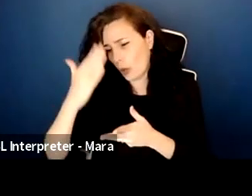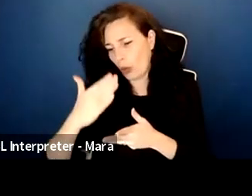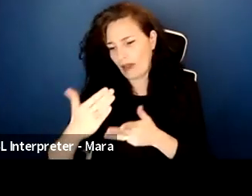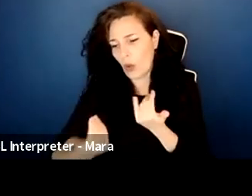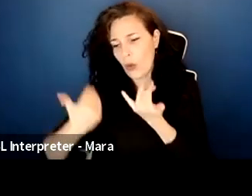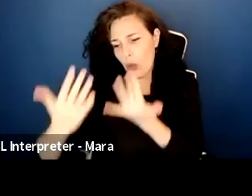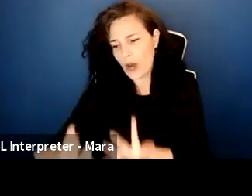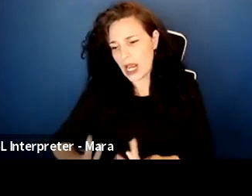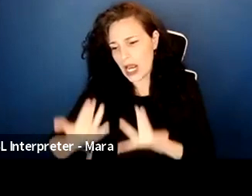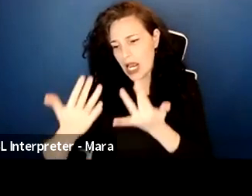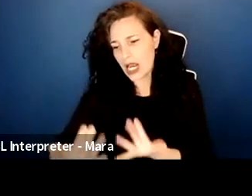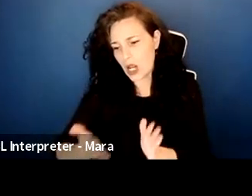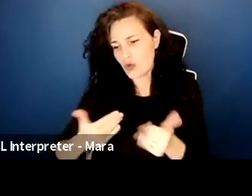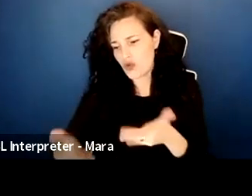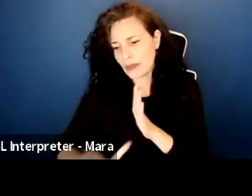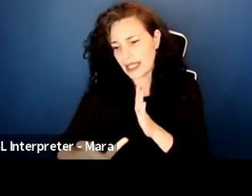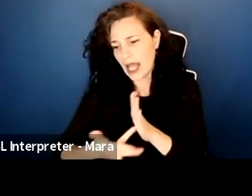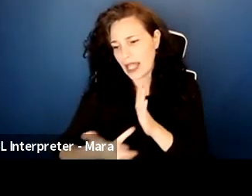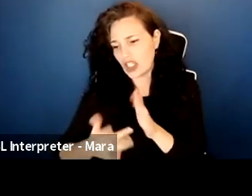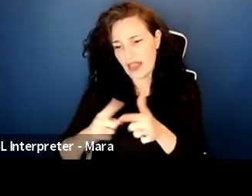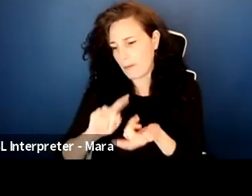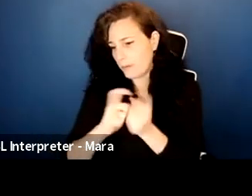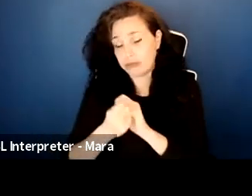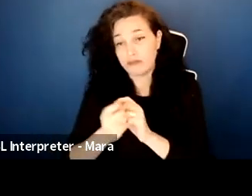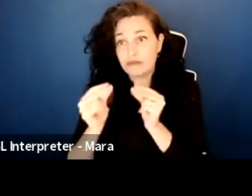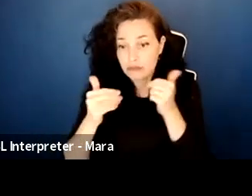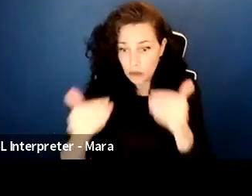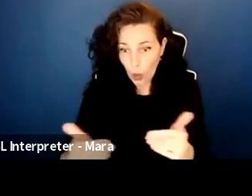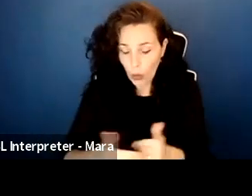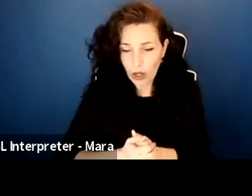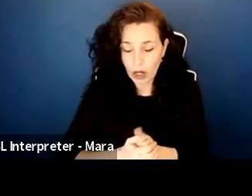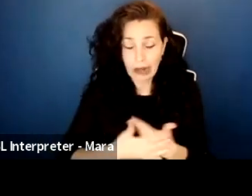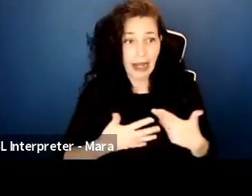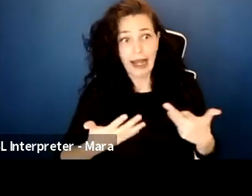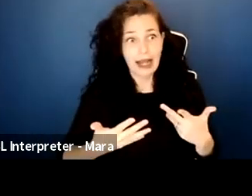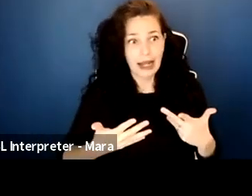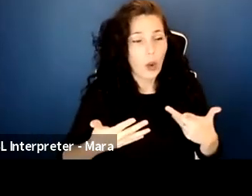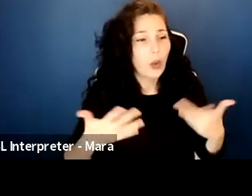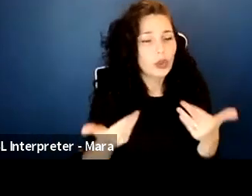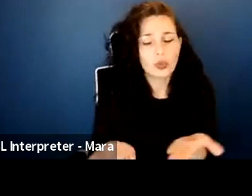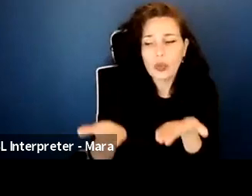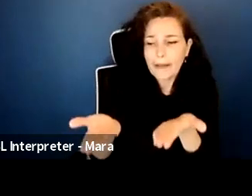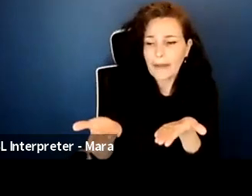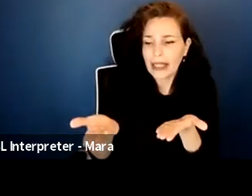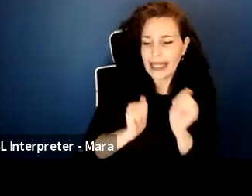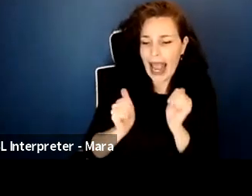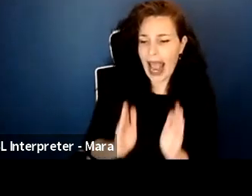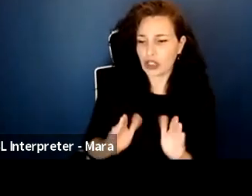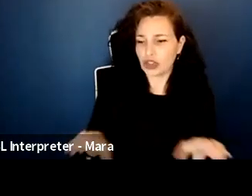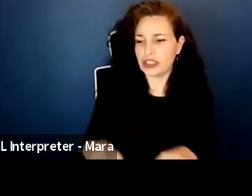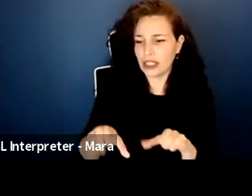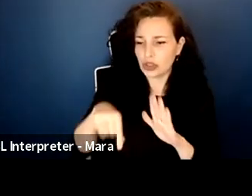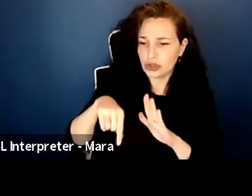then all of a sudden it's like go time. What do you recommend the actor does in that